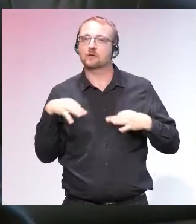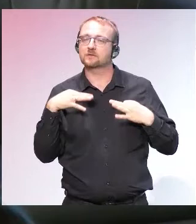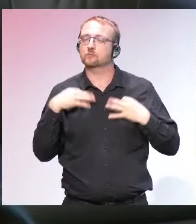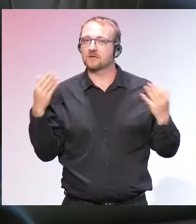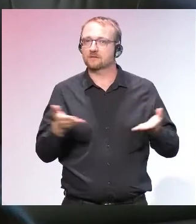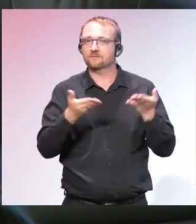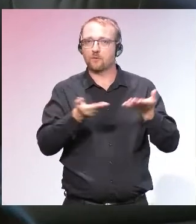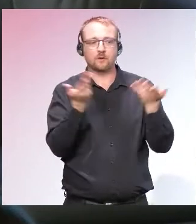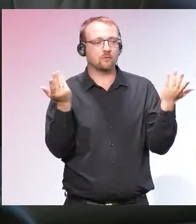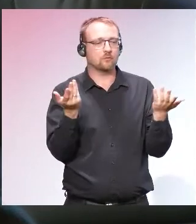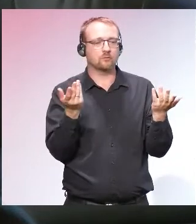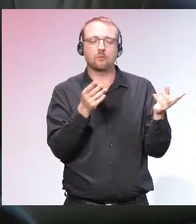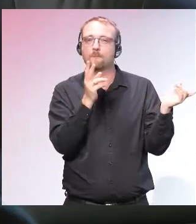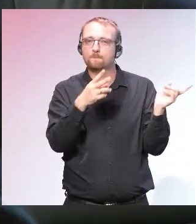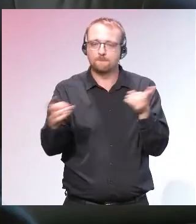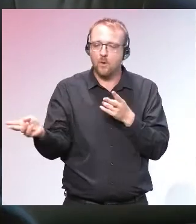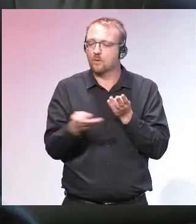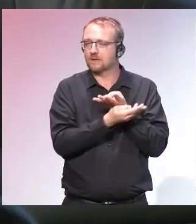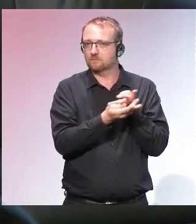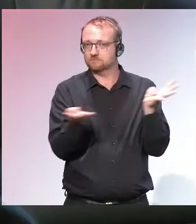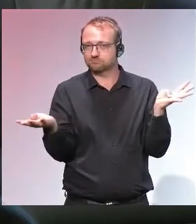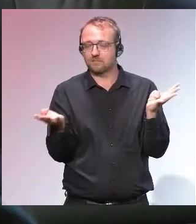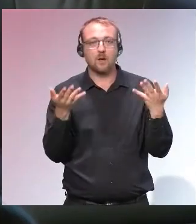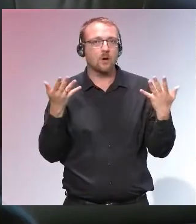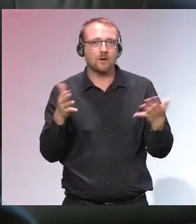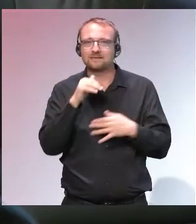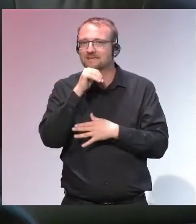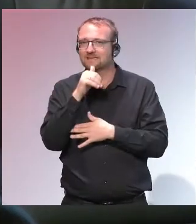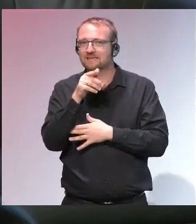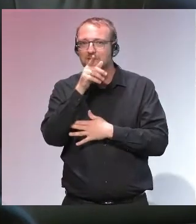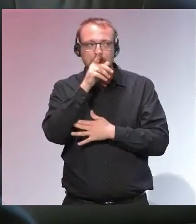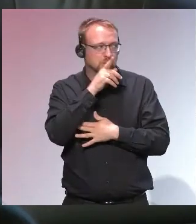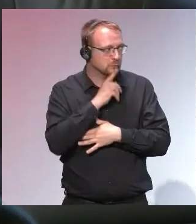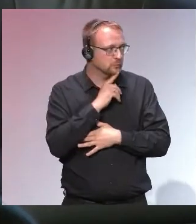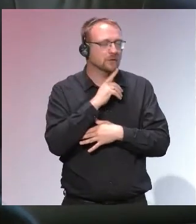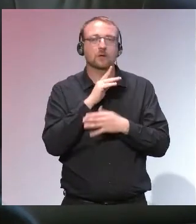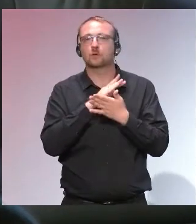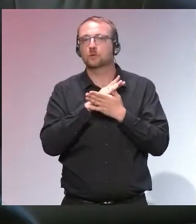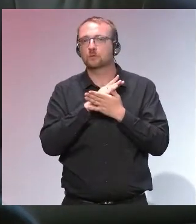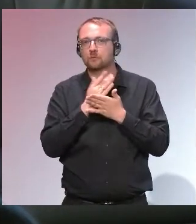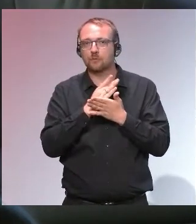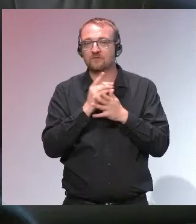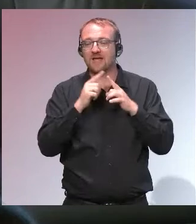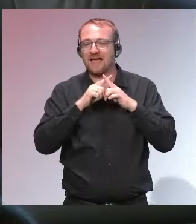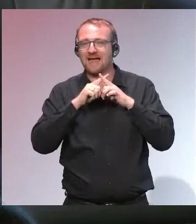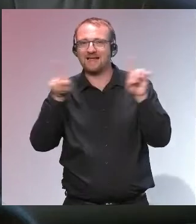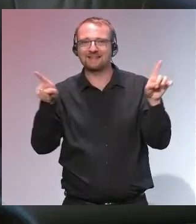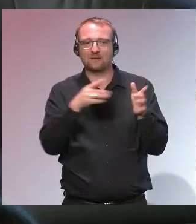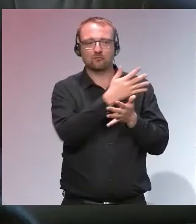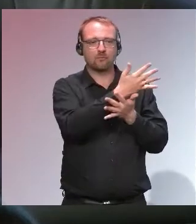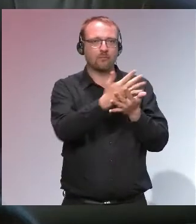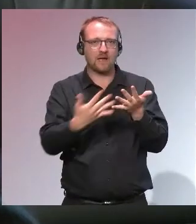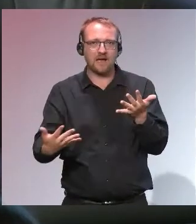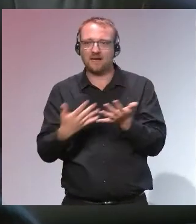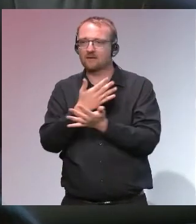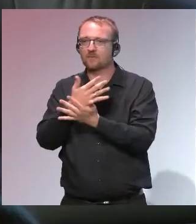erst möglich gemacht wird. Ja, wir haben heute hier nicht nur Dolmetsch in andere Sprachen, sondern auch in eine